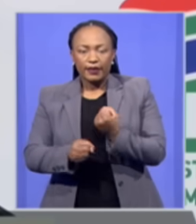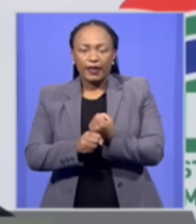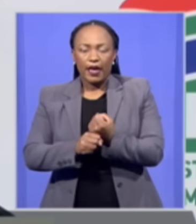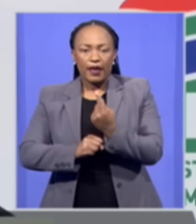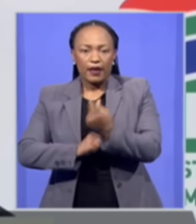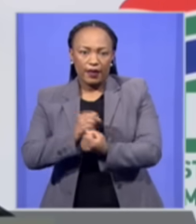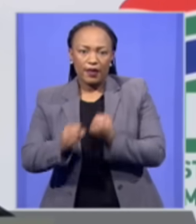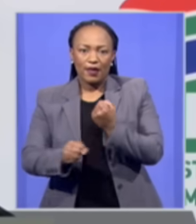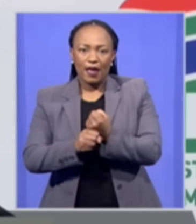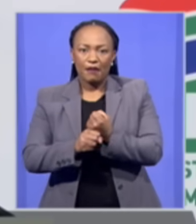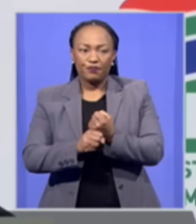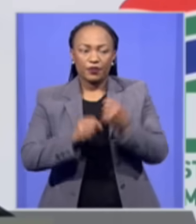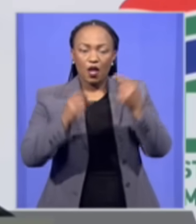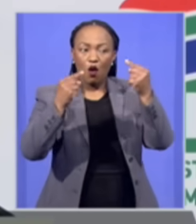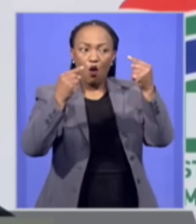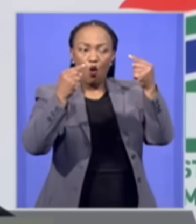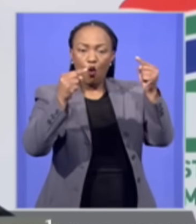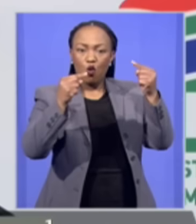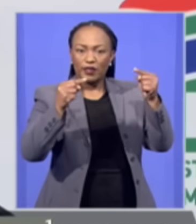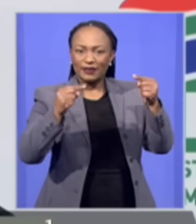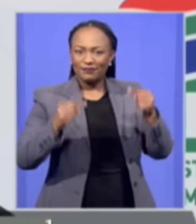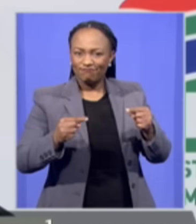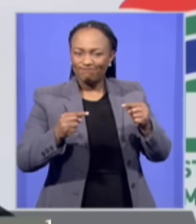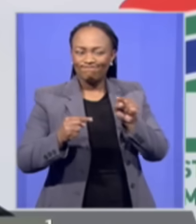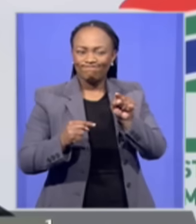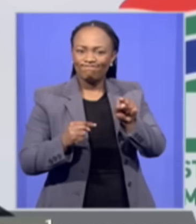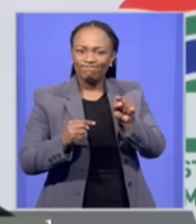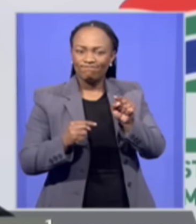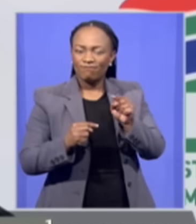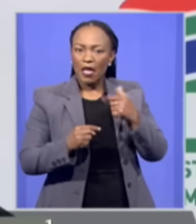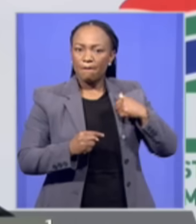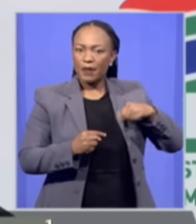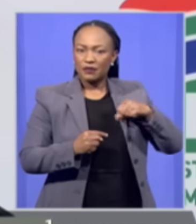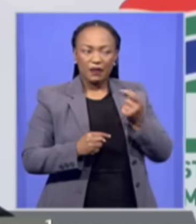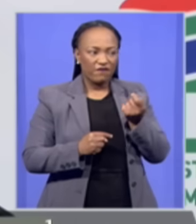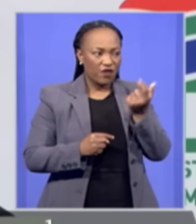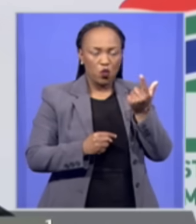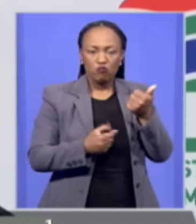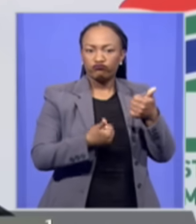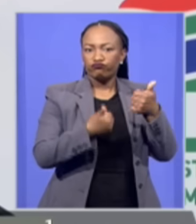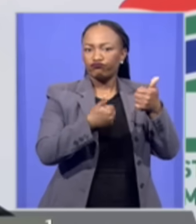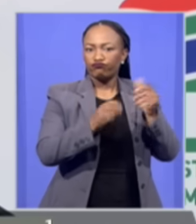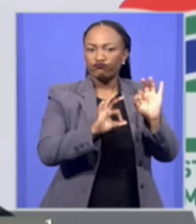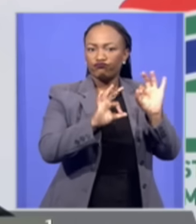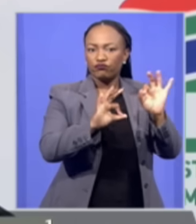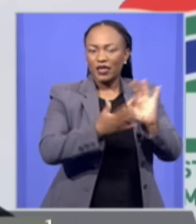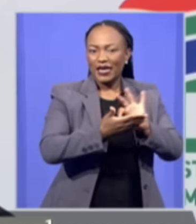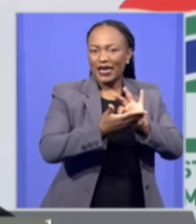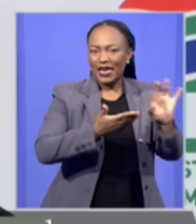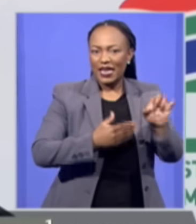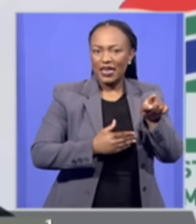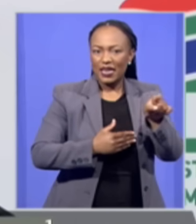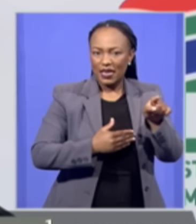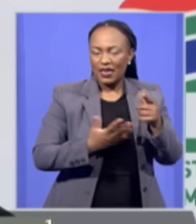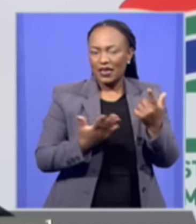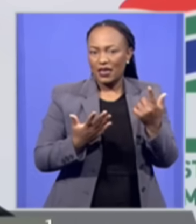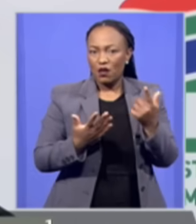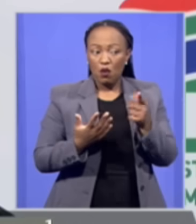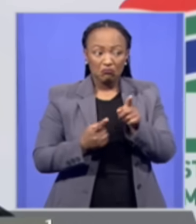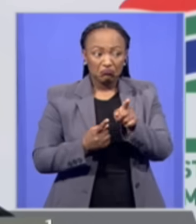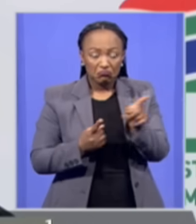show that few municipalities get a clean bill. There is a heavy